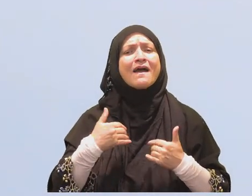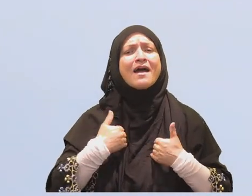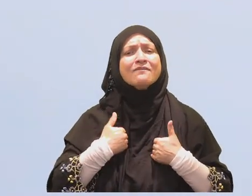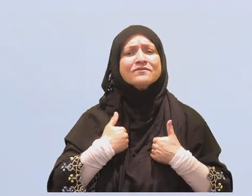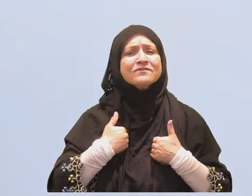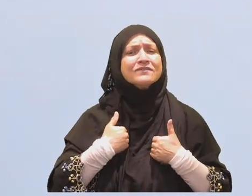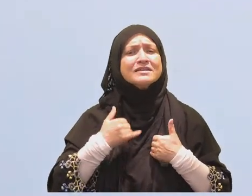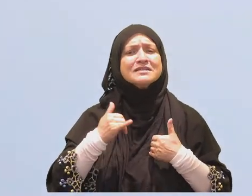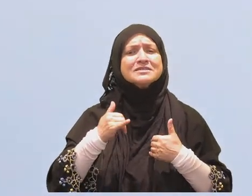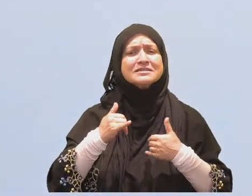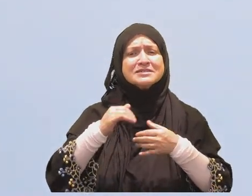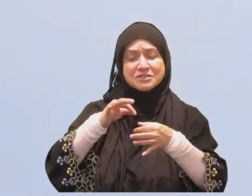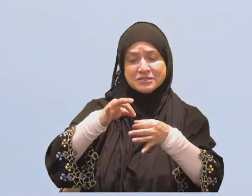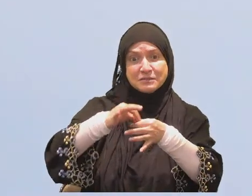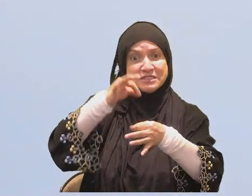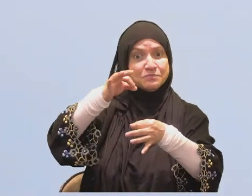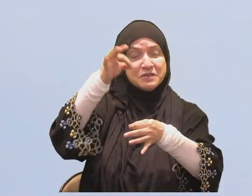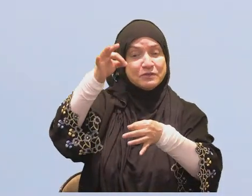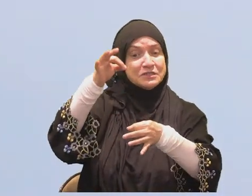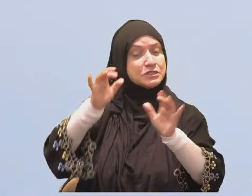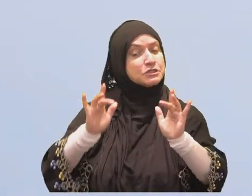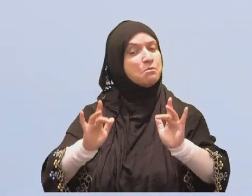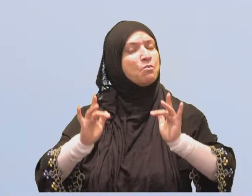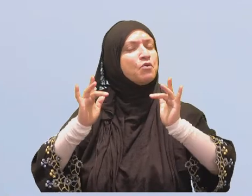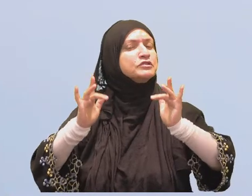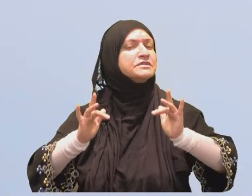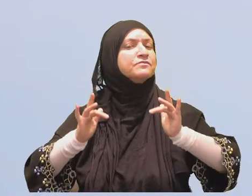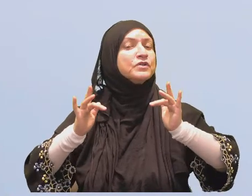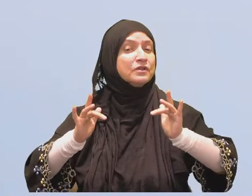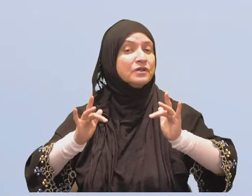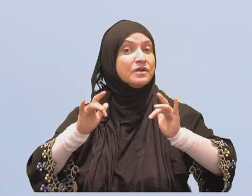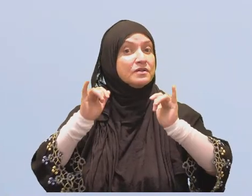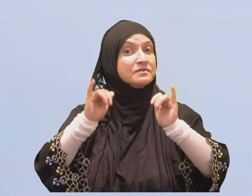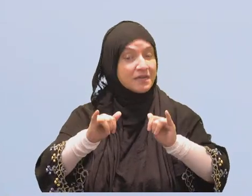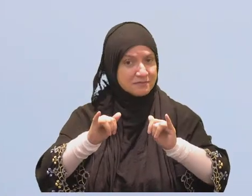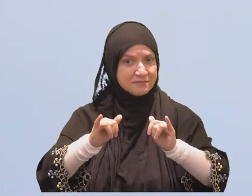The mercy of guidance. The mercy of clarity.